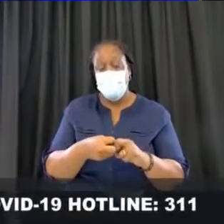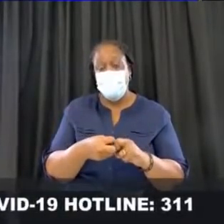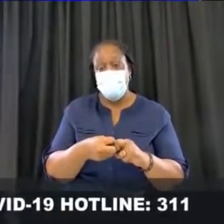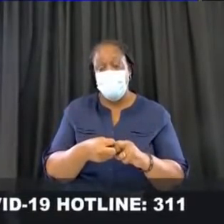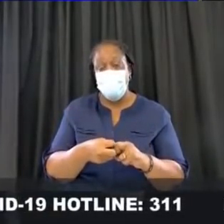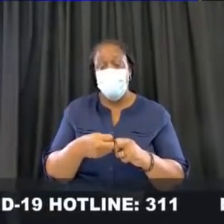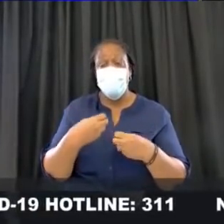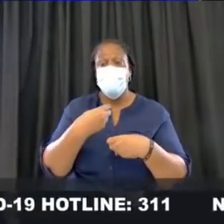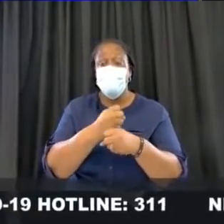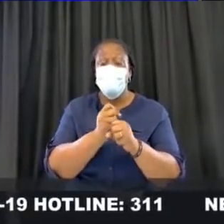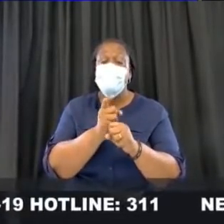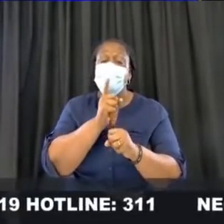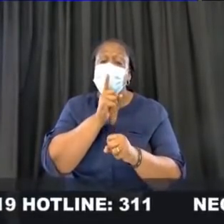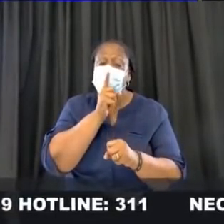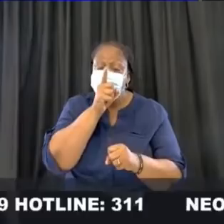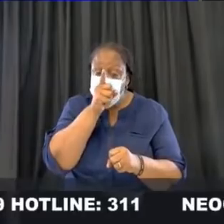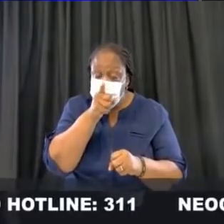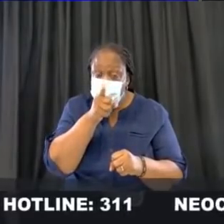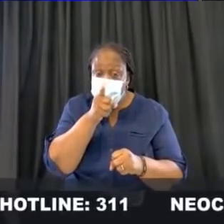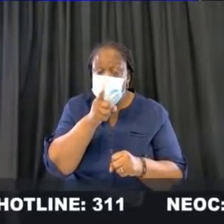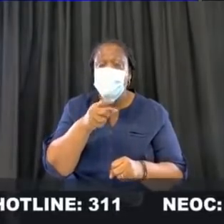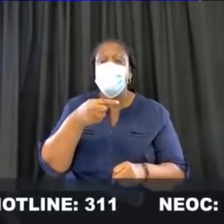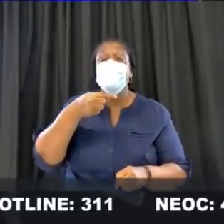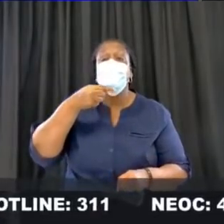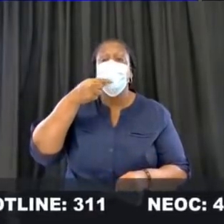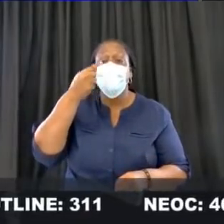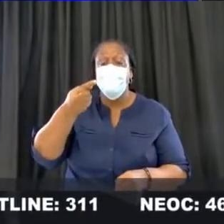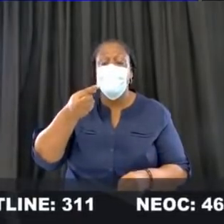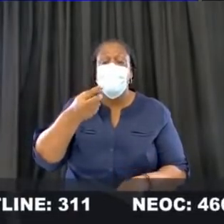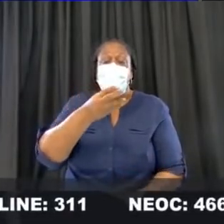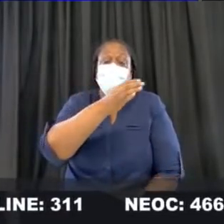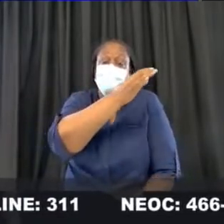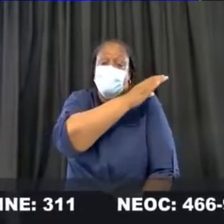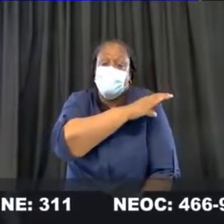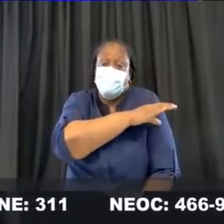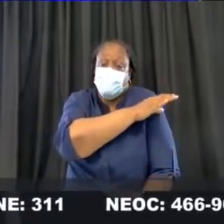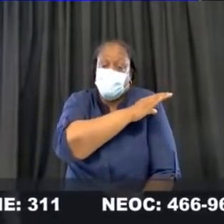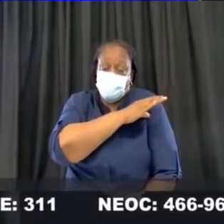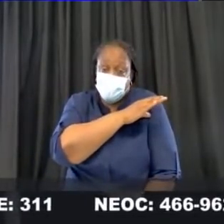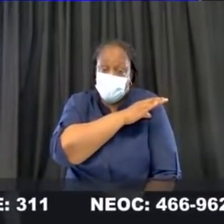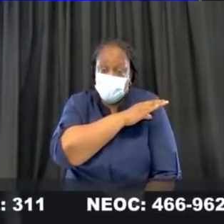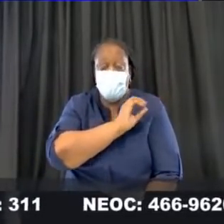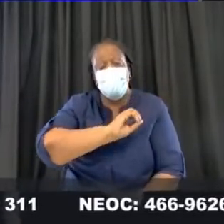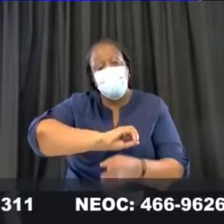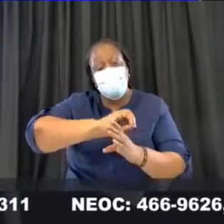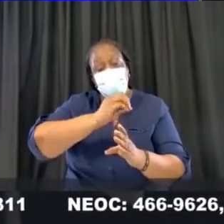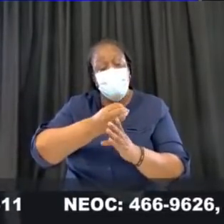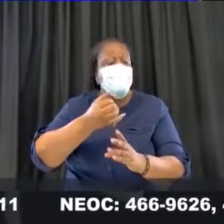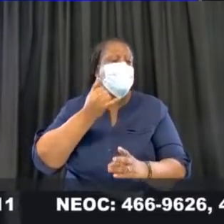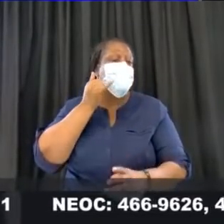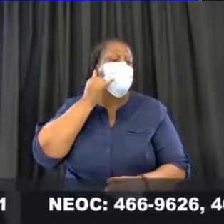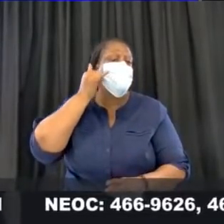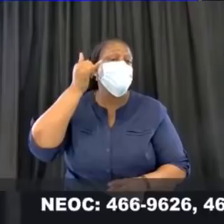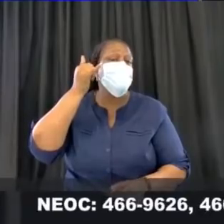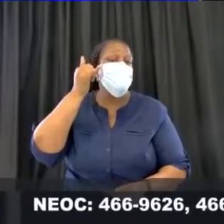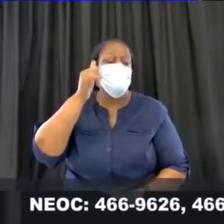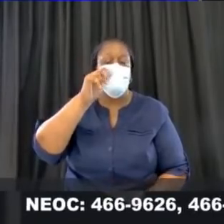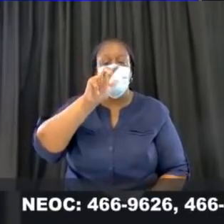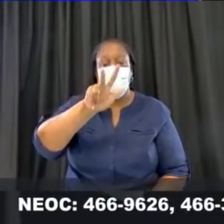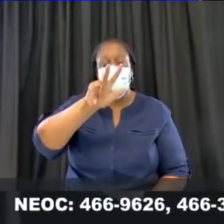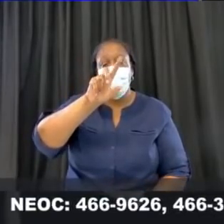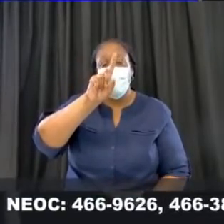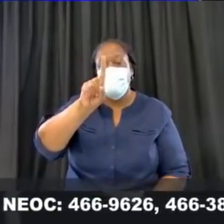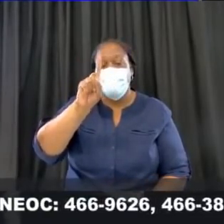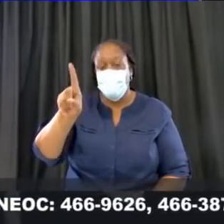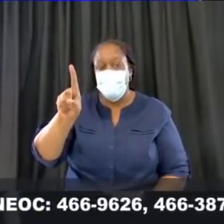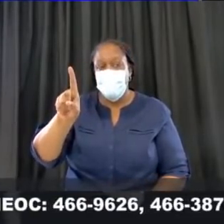it to the health center where you received the vaccine. You can also call 311 and provide us that